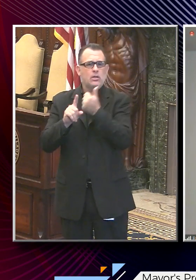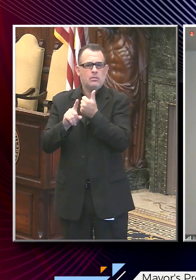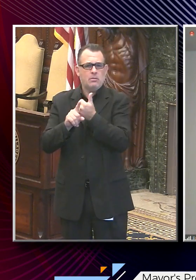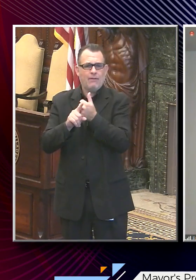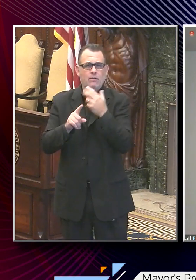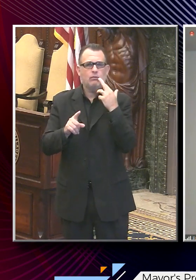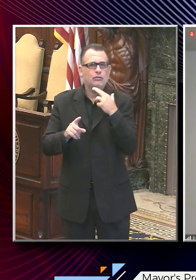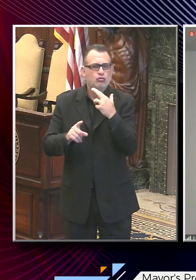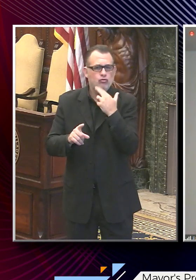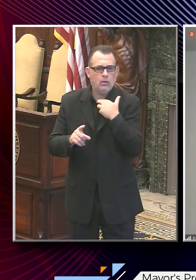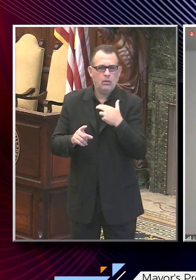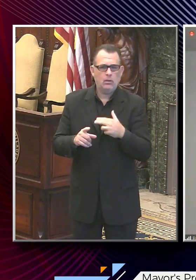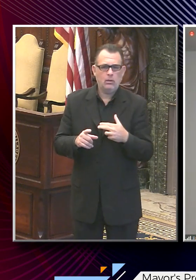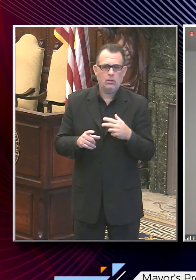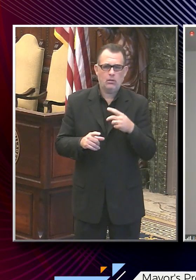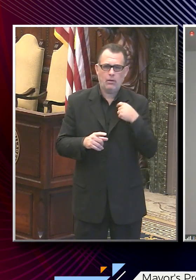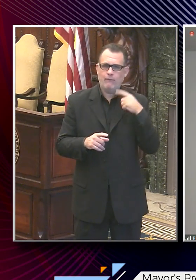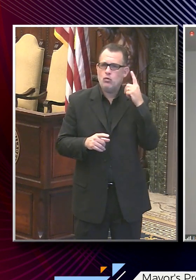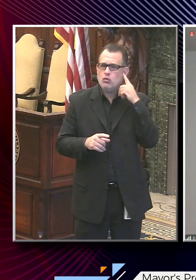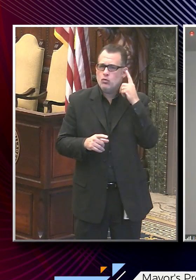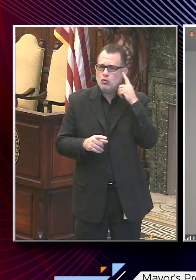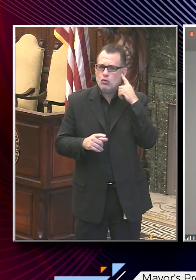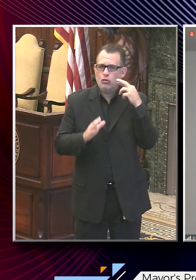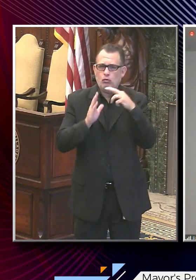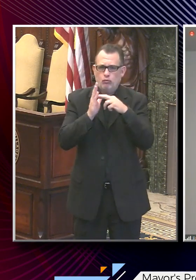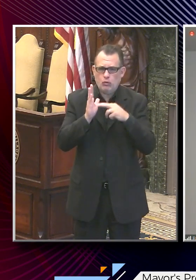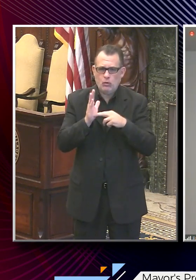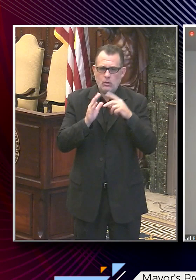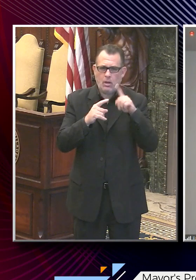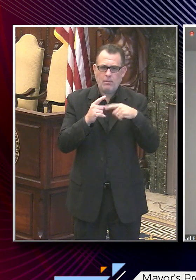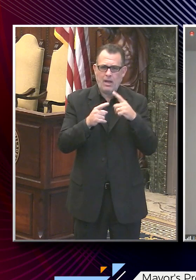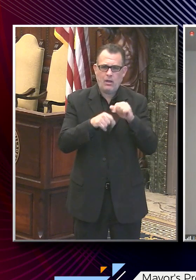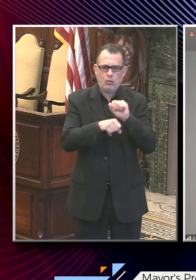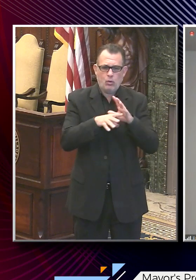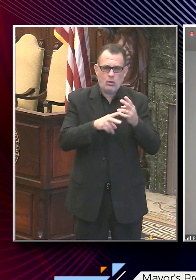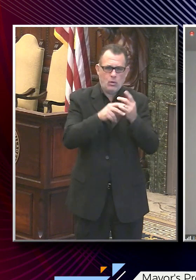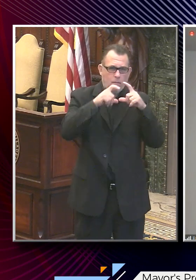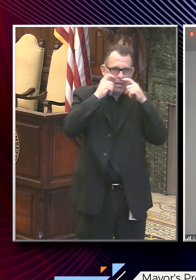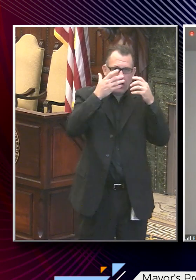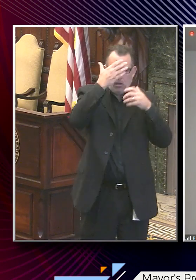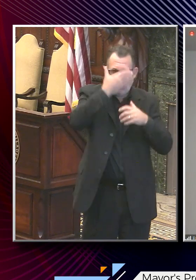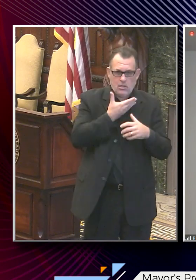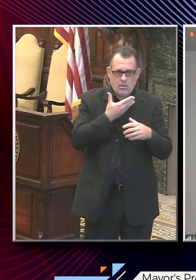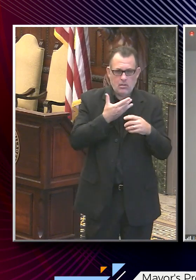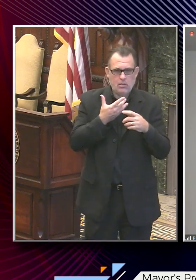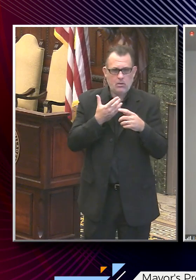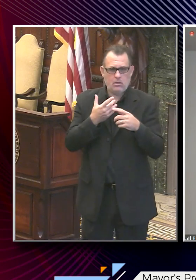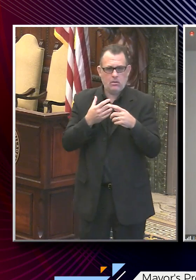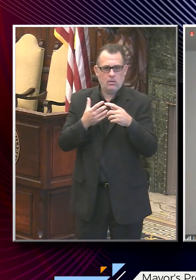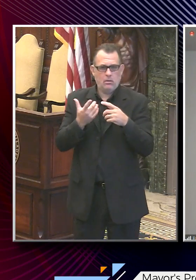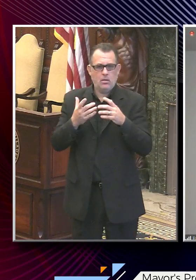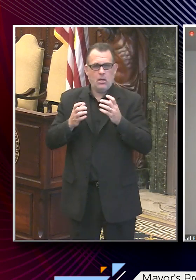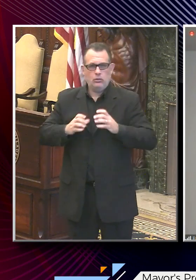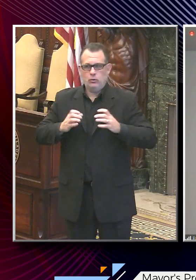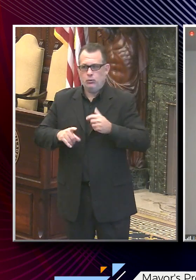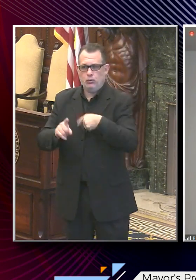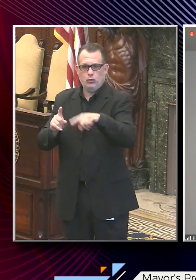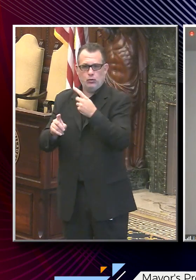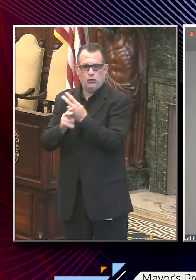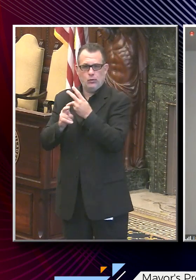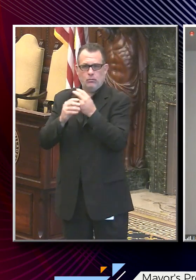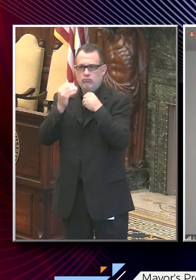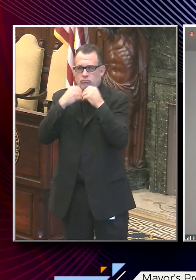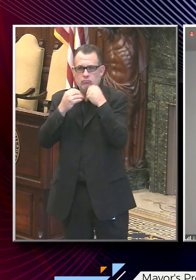to restaurants? We've already heard the rules about workers, but I'm just curious about diners, what they have to adhere to for